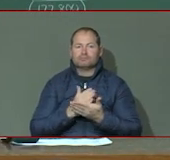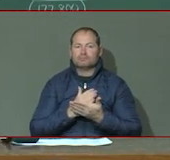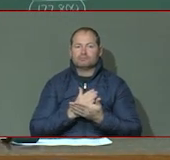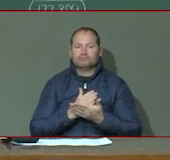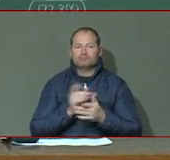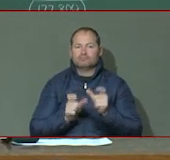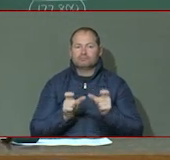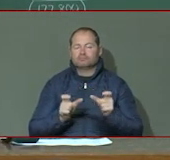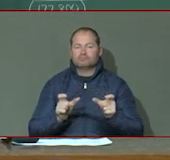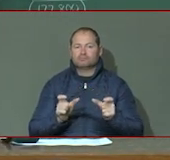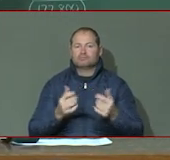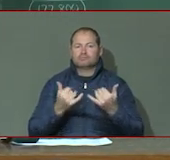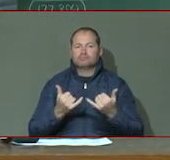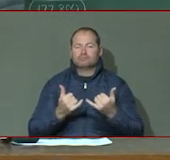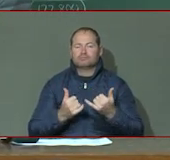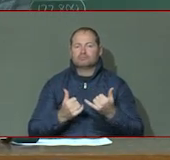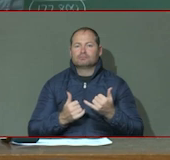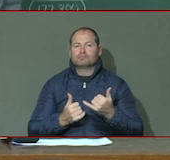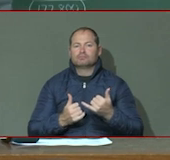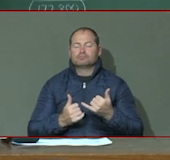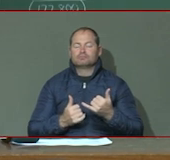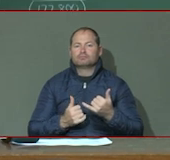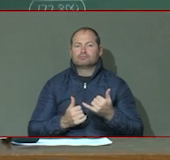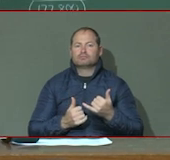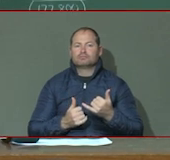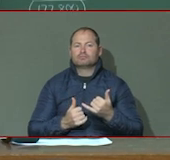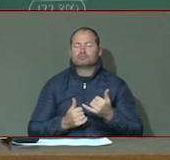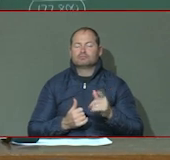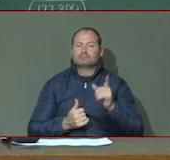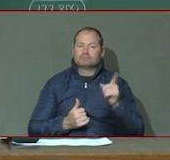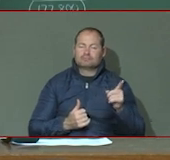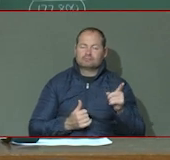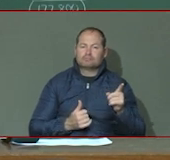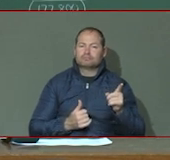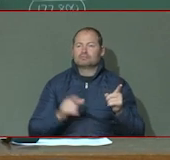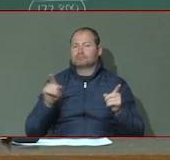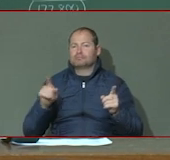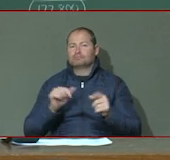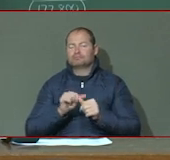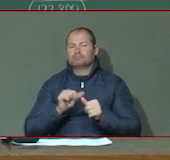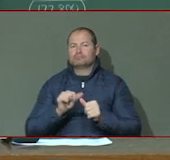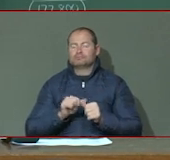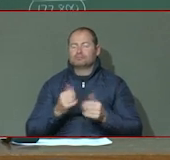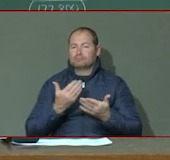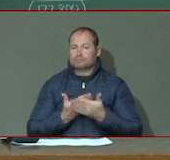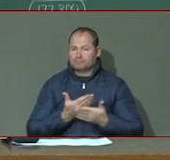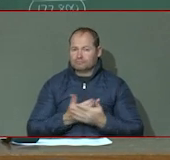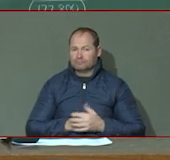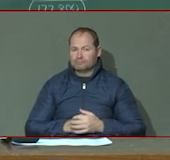cents is better than the 690 cents. Is that possible?